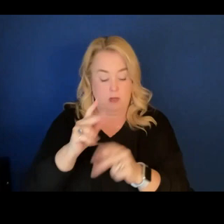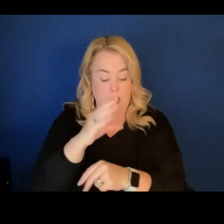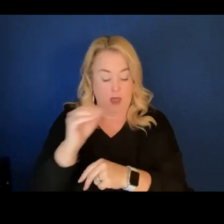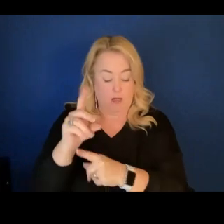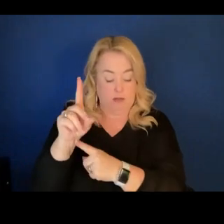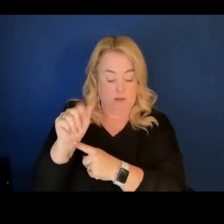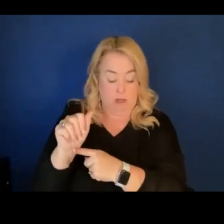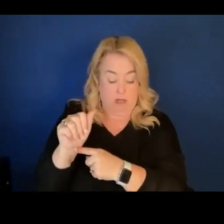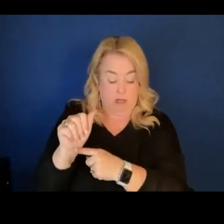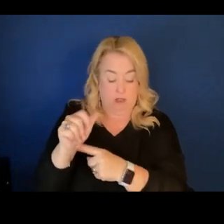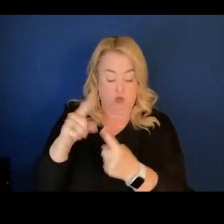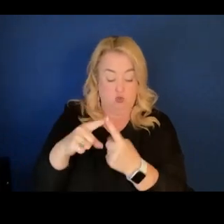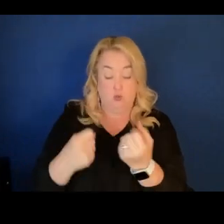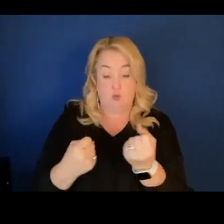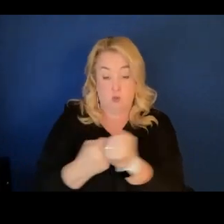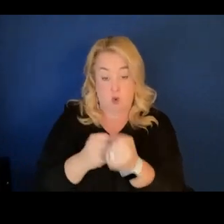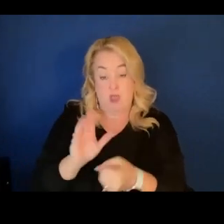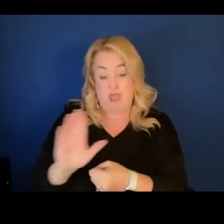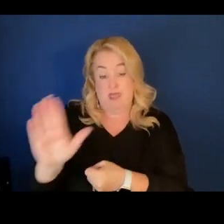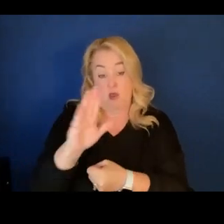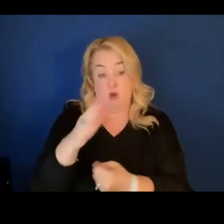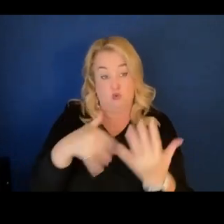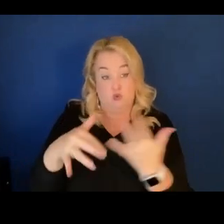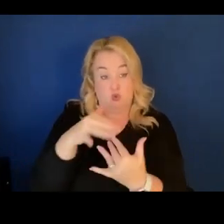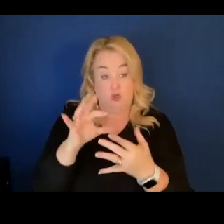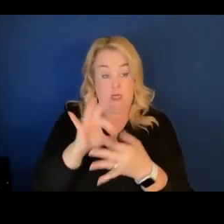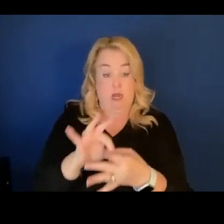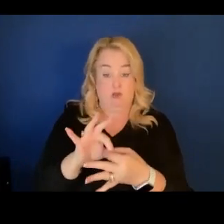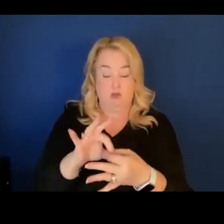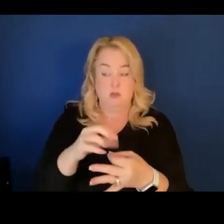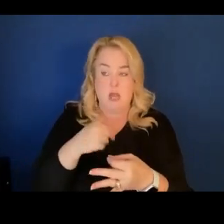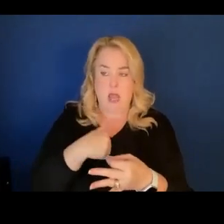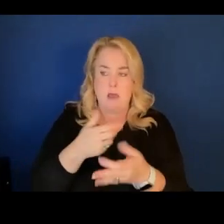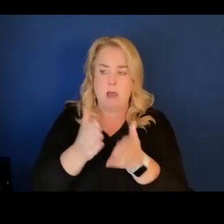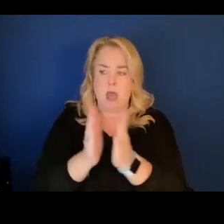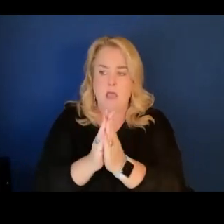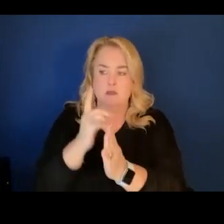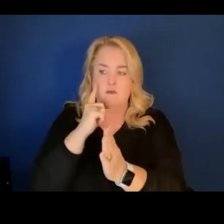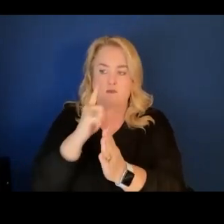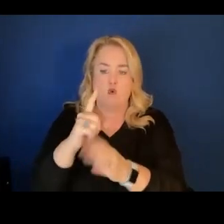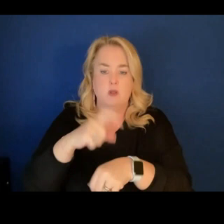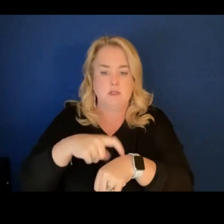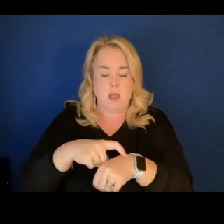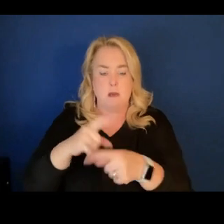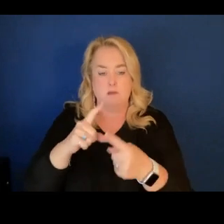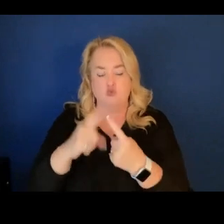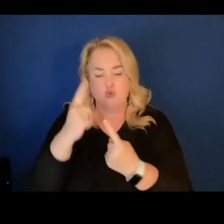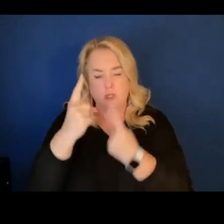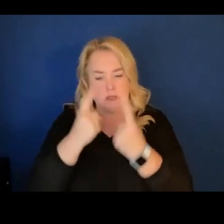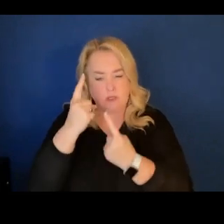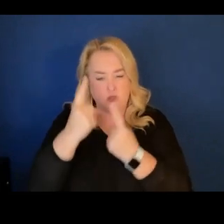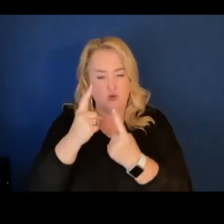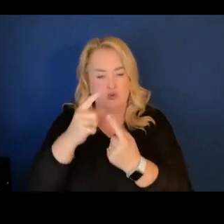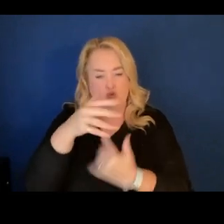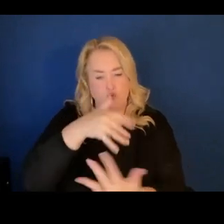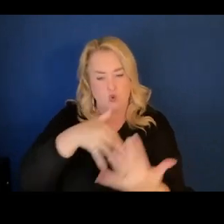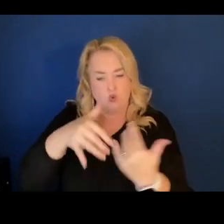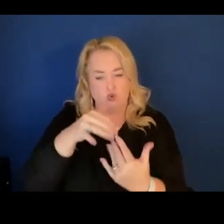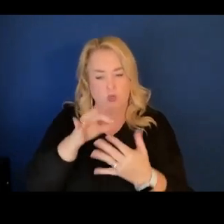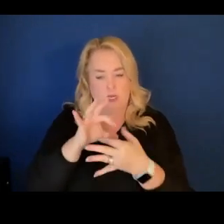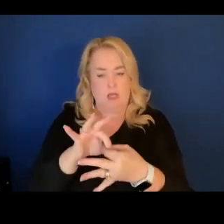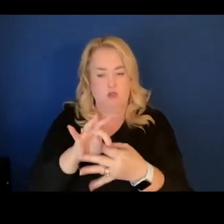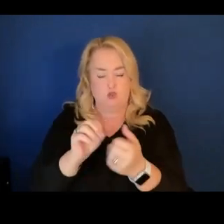support their social connections, I'm asking that we also spend time considering the social connections